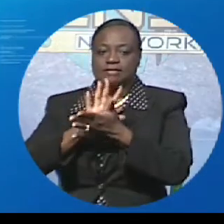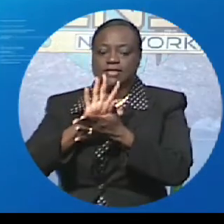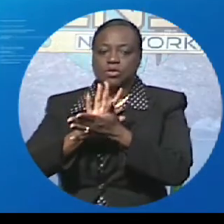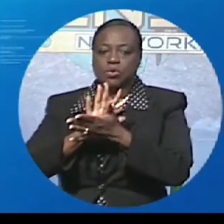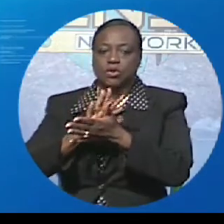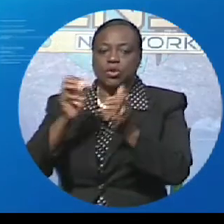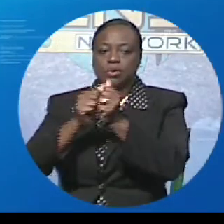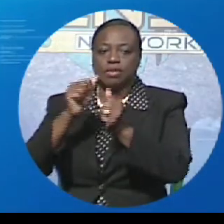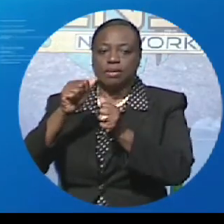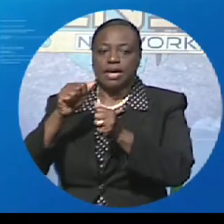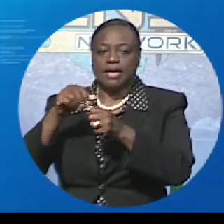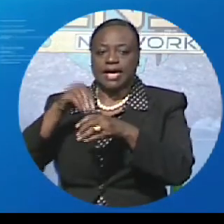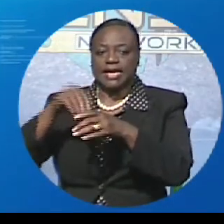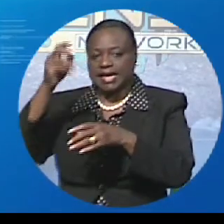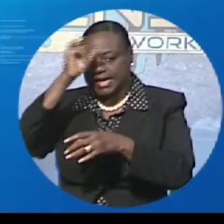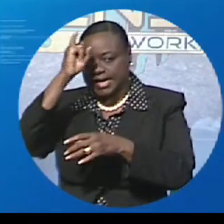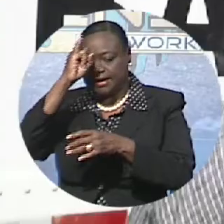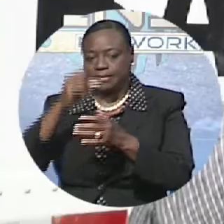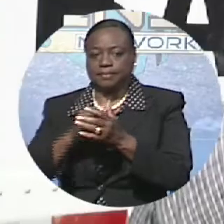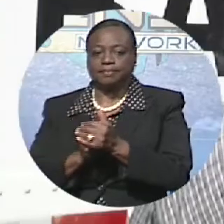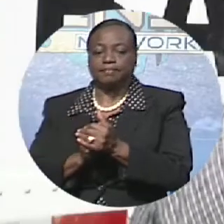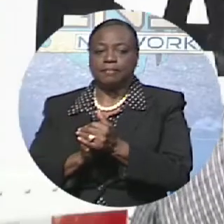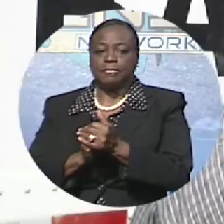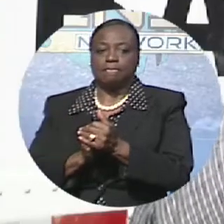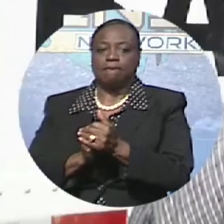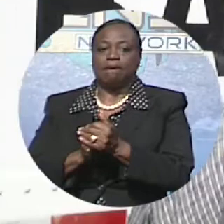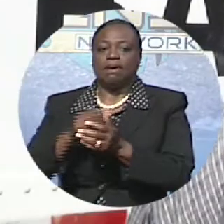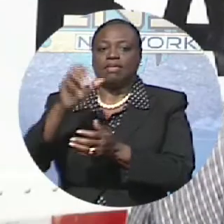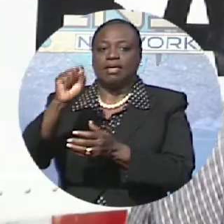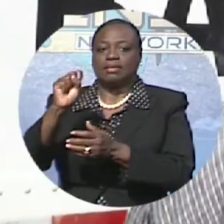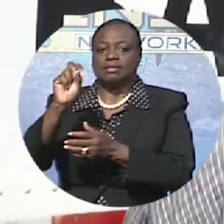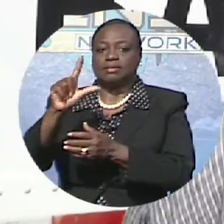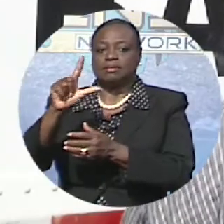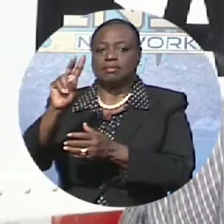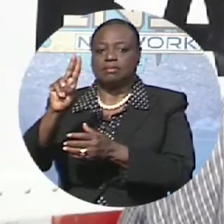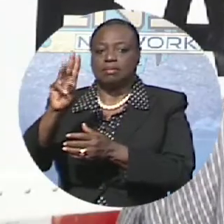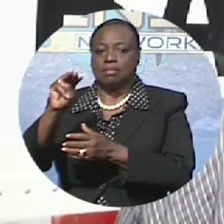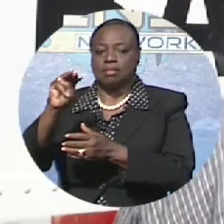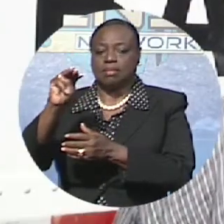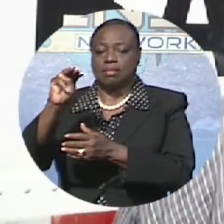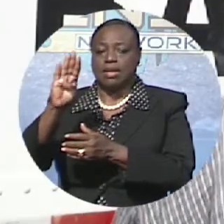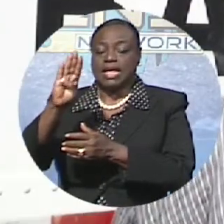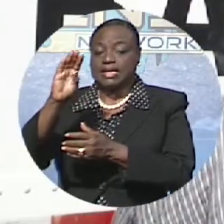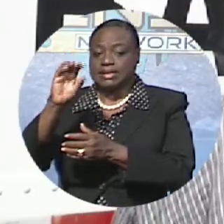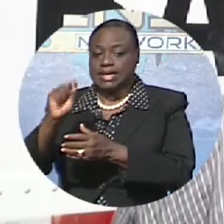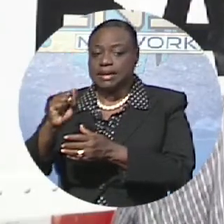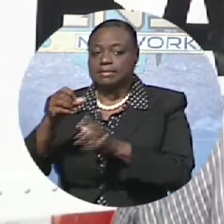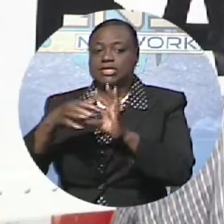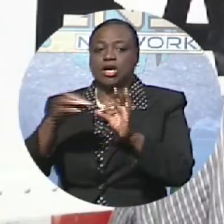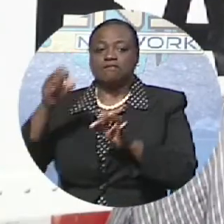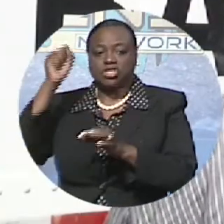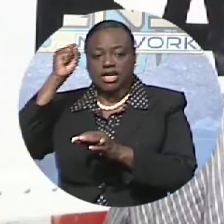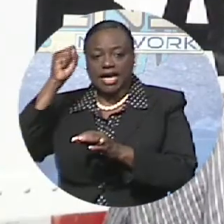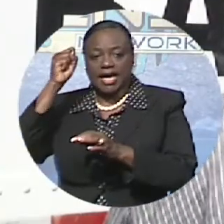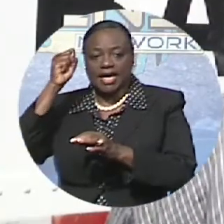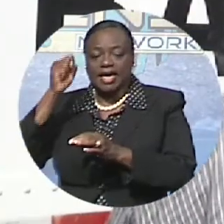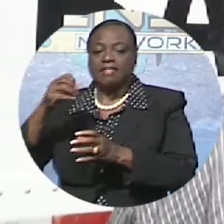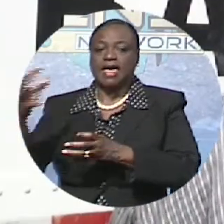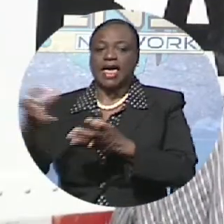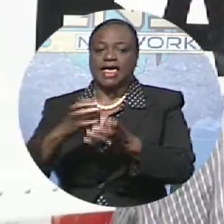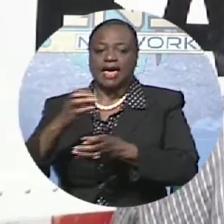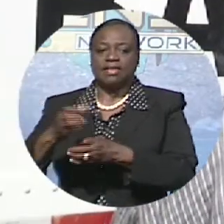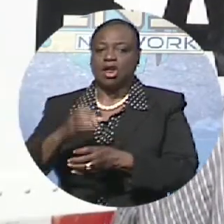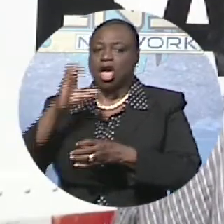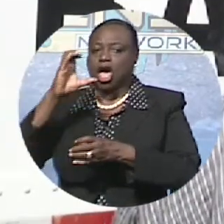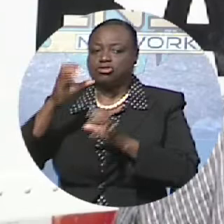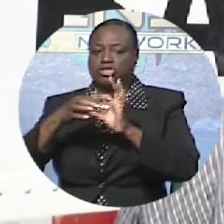million. In the slums of Chennai, I was able to gather hundreds of kids, and we had a mini Sunday school rally,